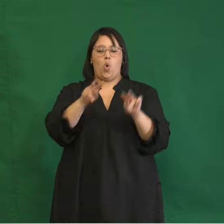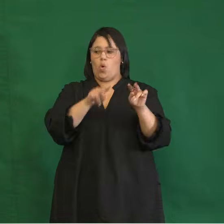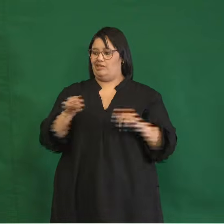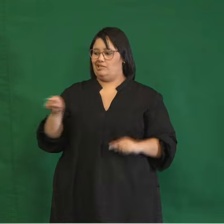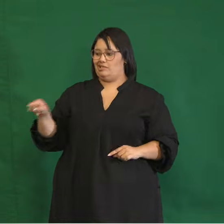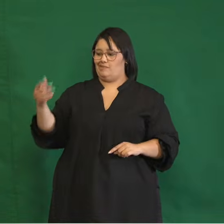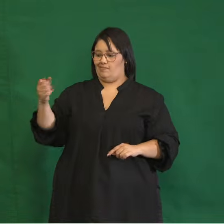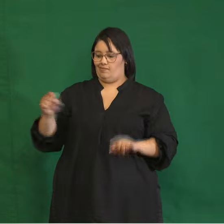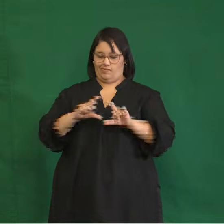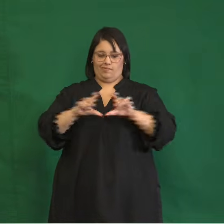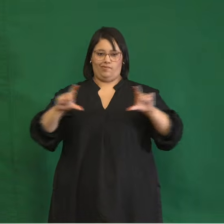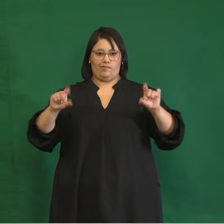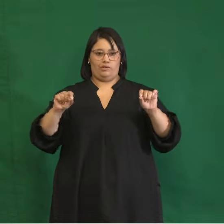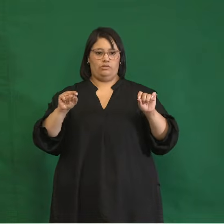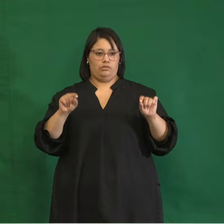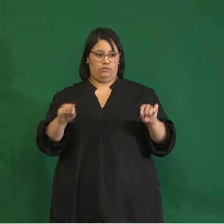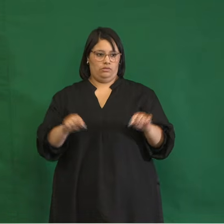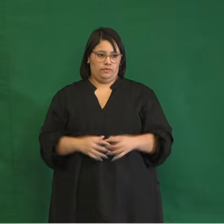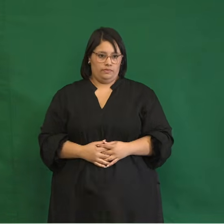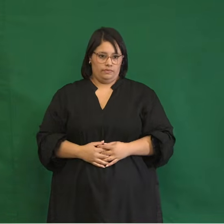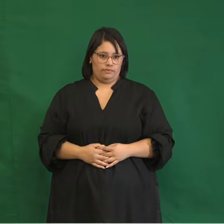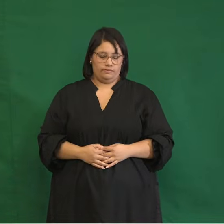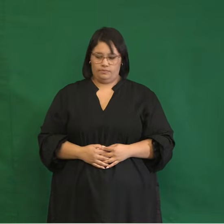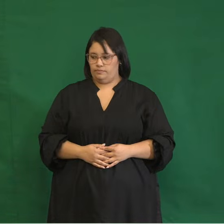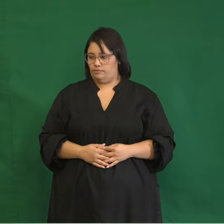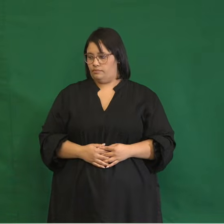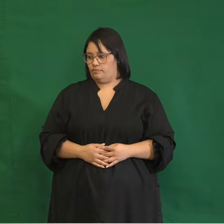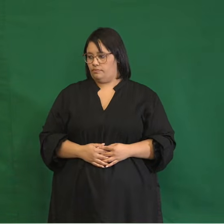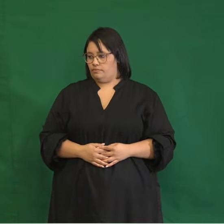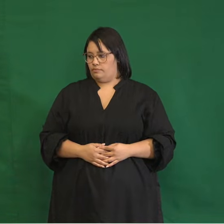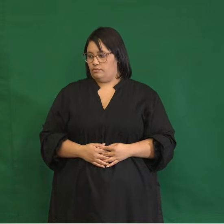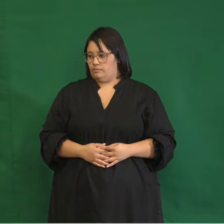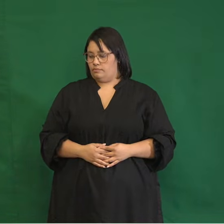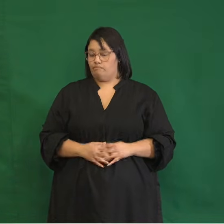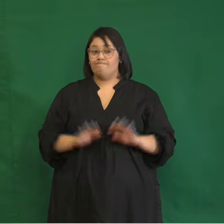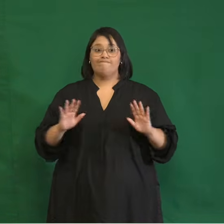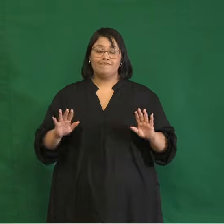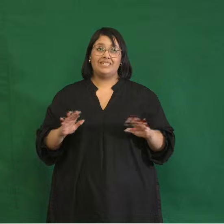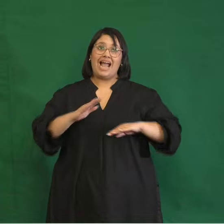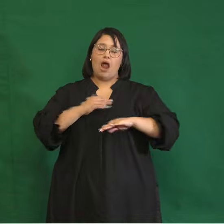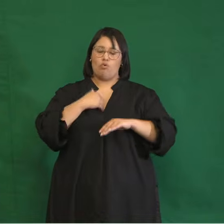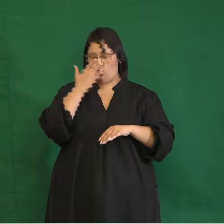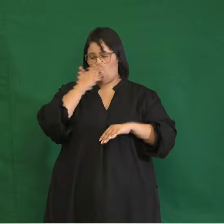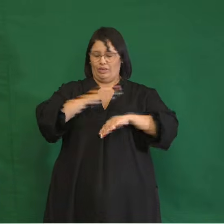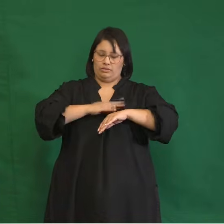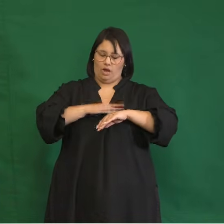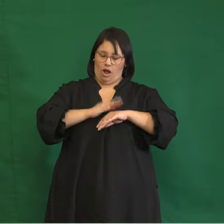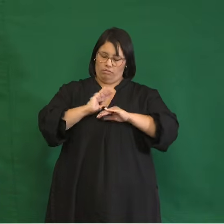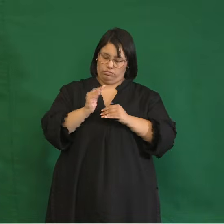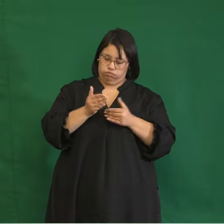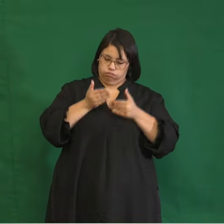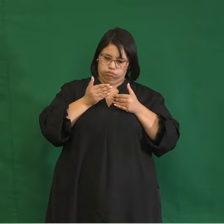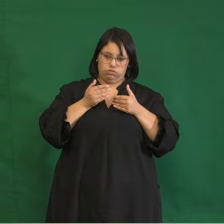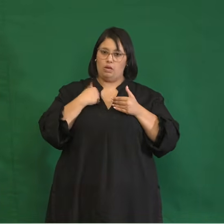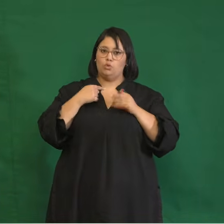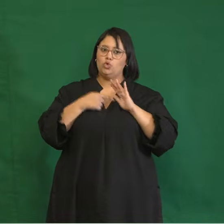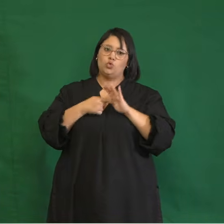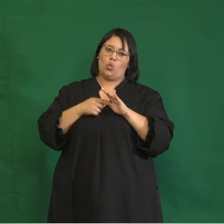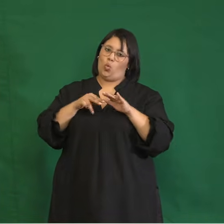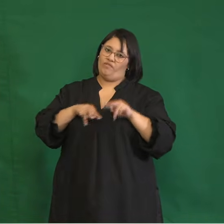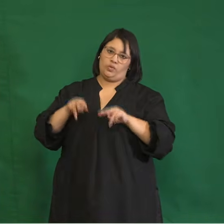that concept. In the interest of time, I'm not going to play this video right